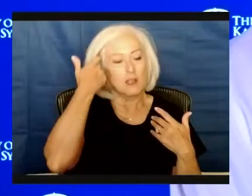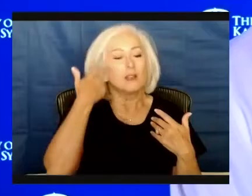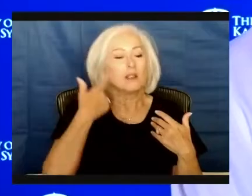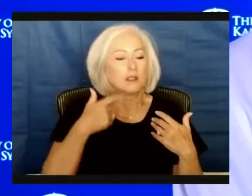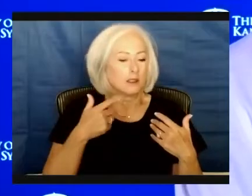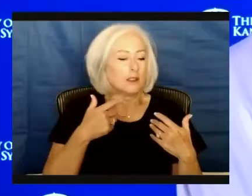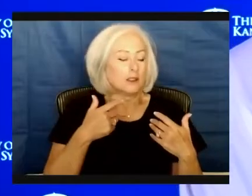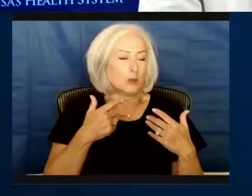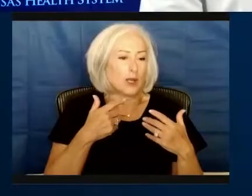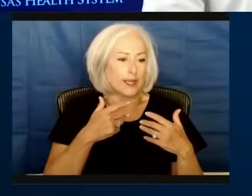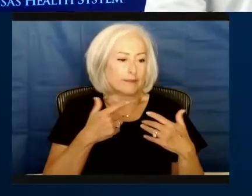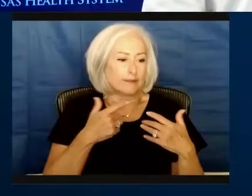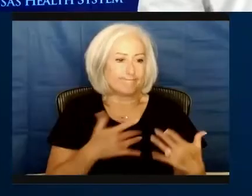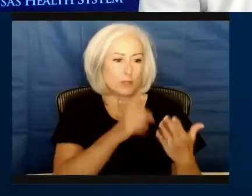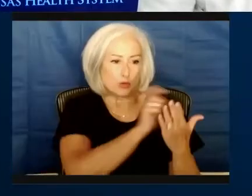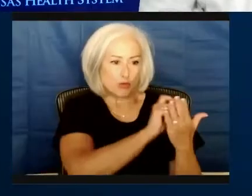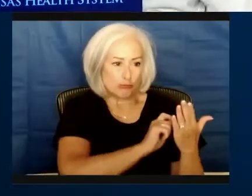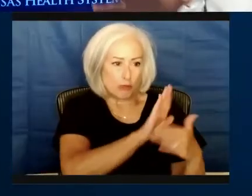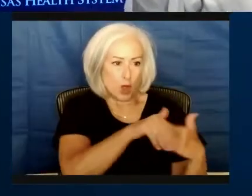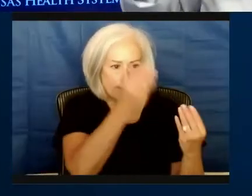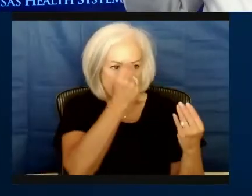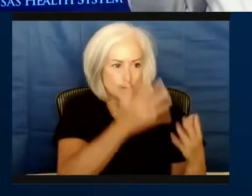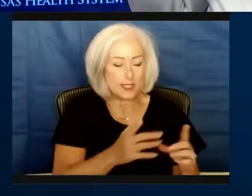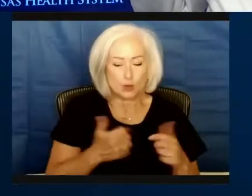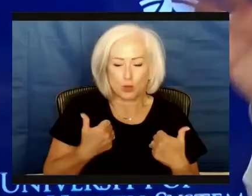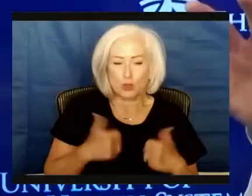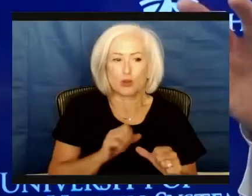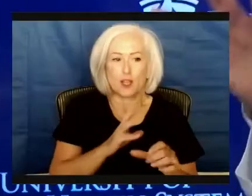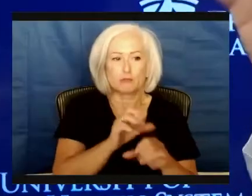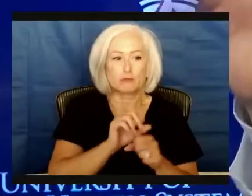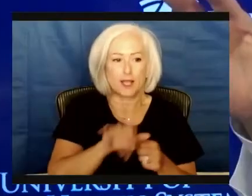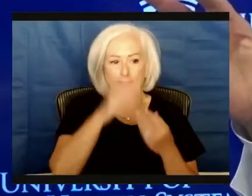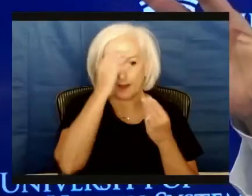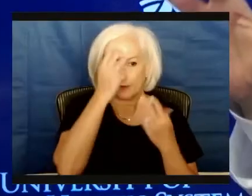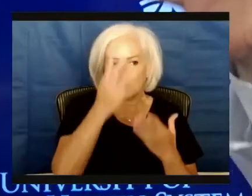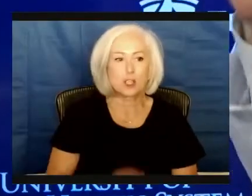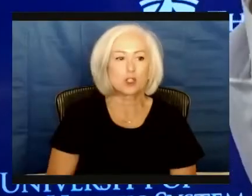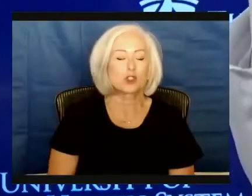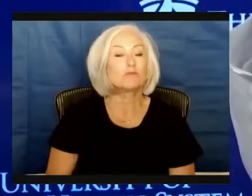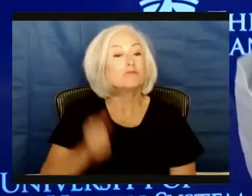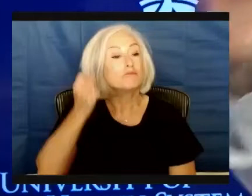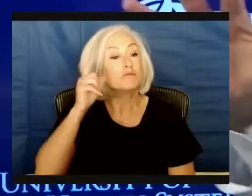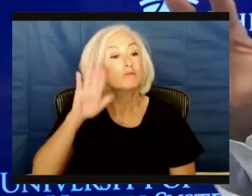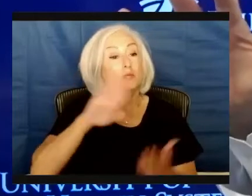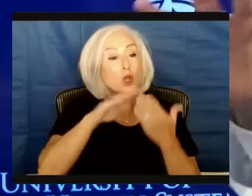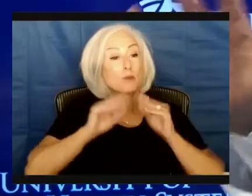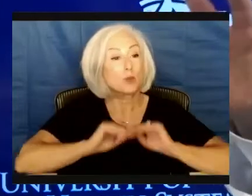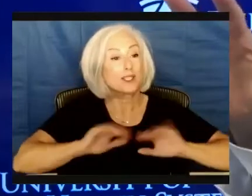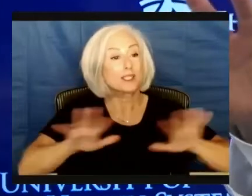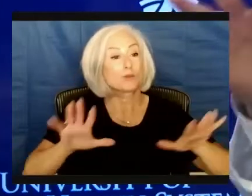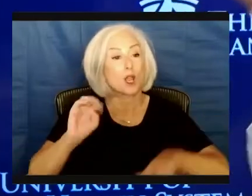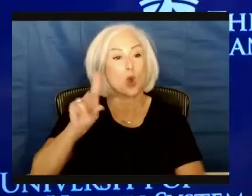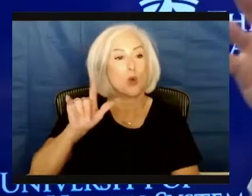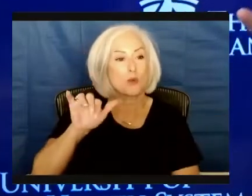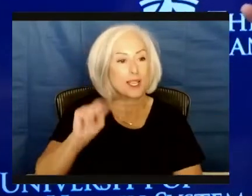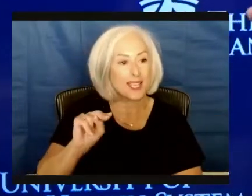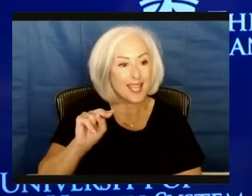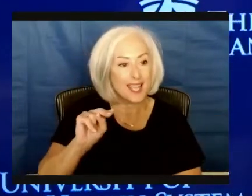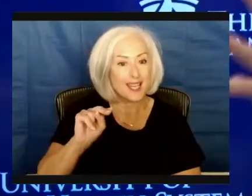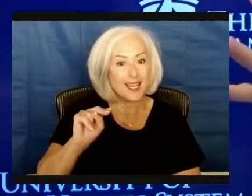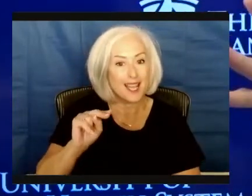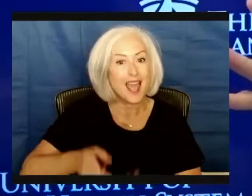down. But yeah. Well, at the end of the day, what we have to say is, look, community spread of Omicron is higher than it was during the